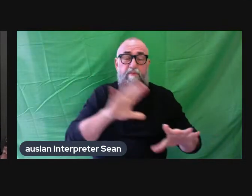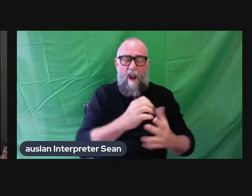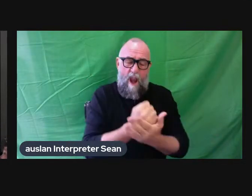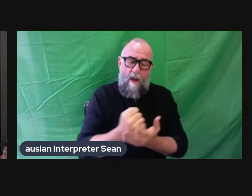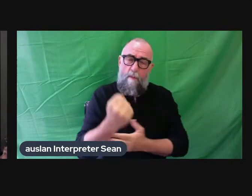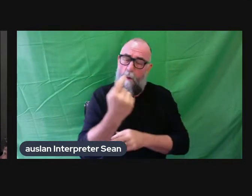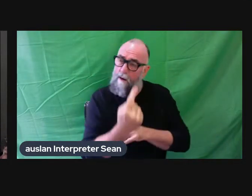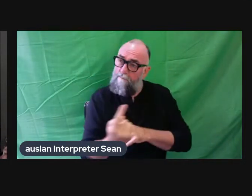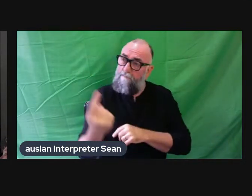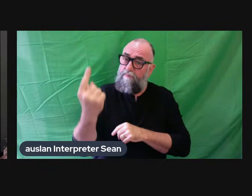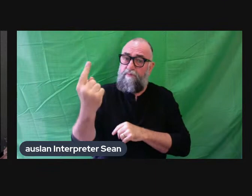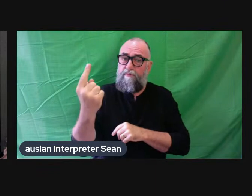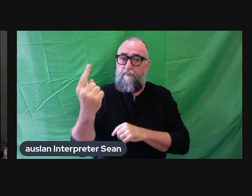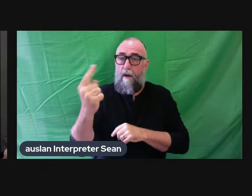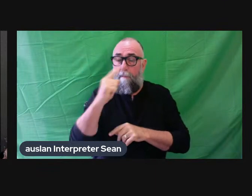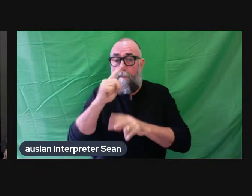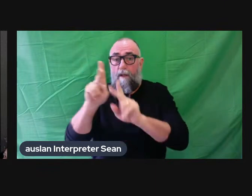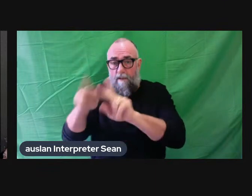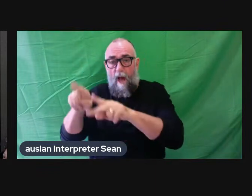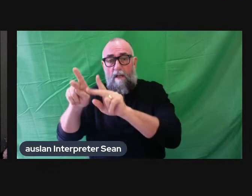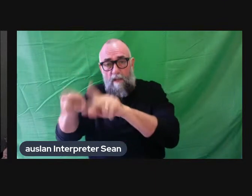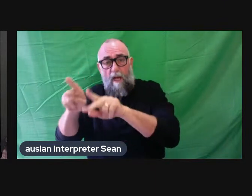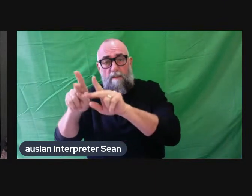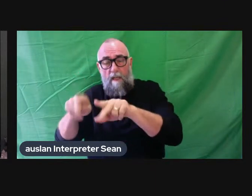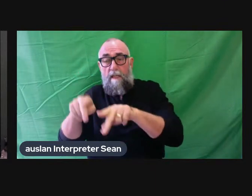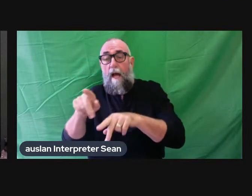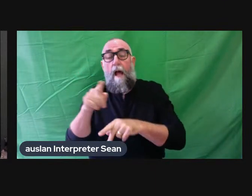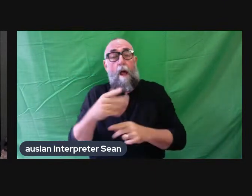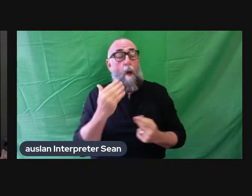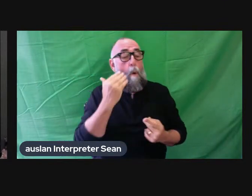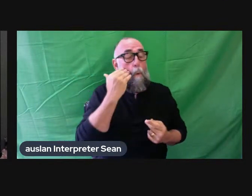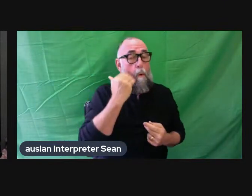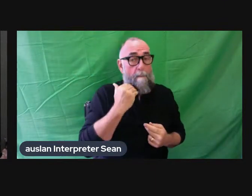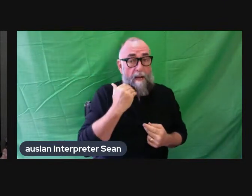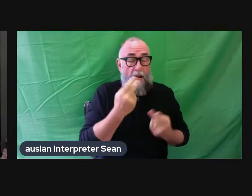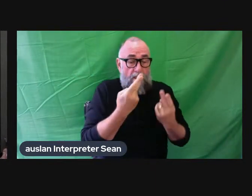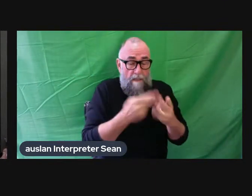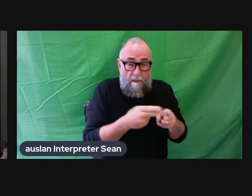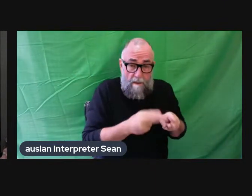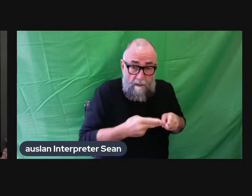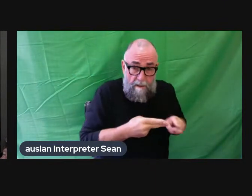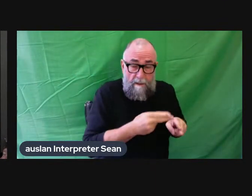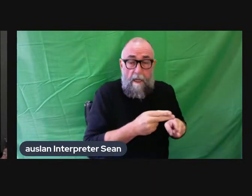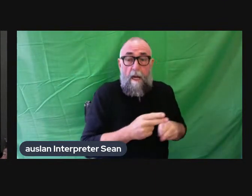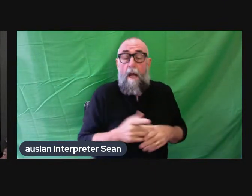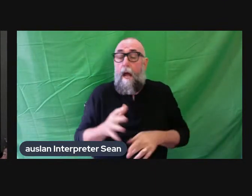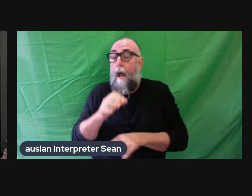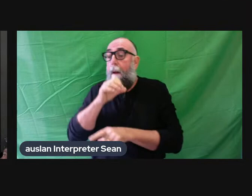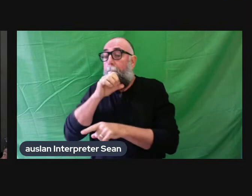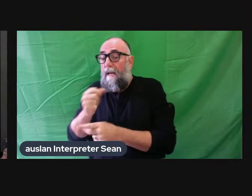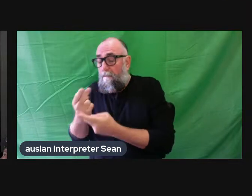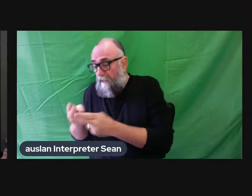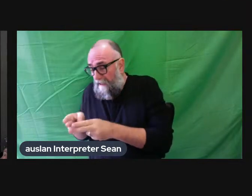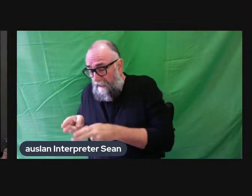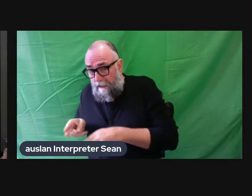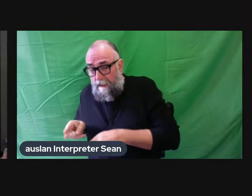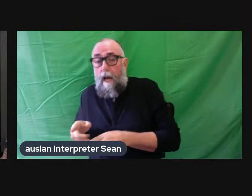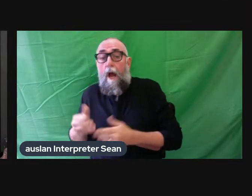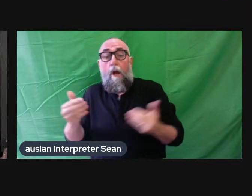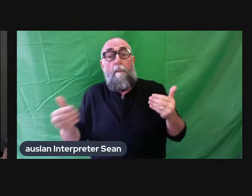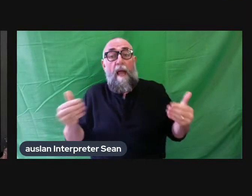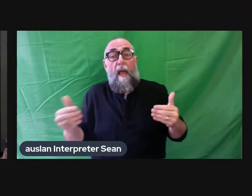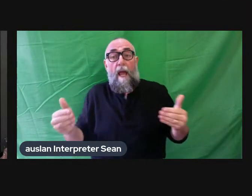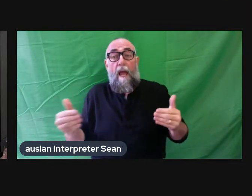cause of disability in Australia. Kills more women than breast cancer and more men than prostate cancer. So